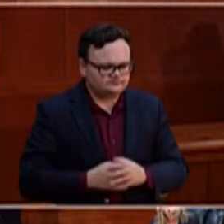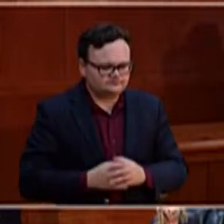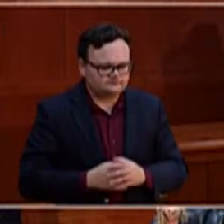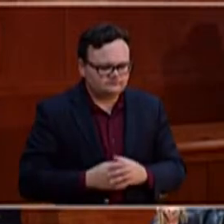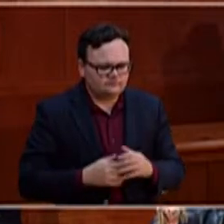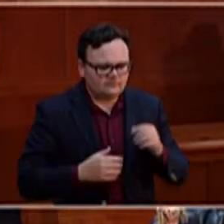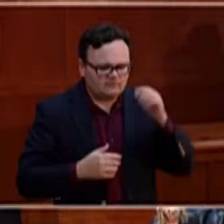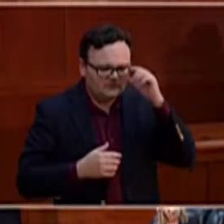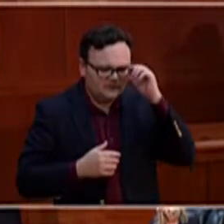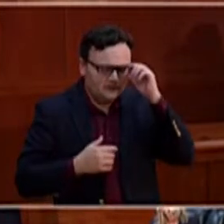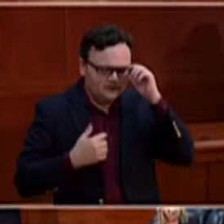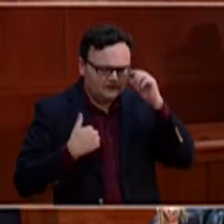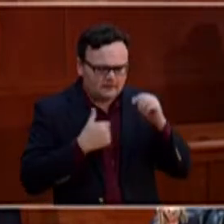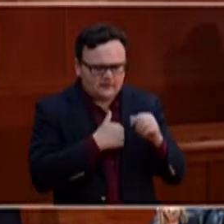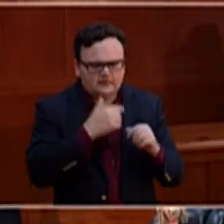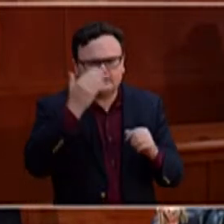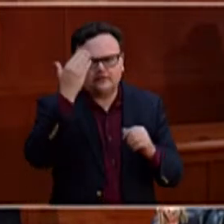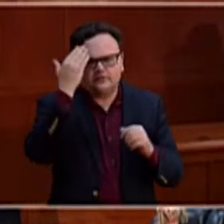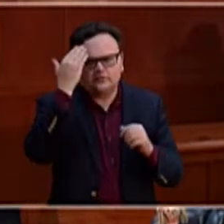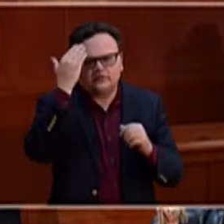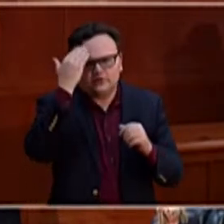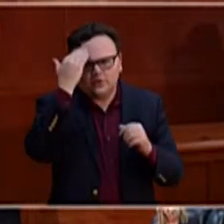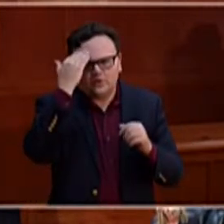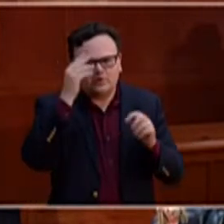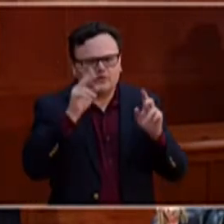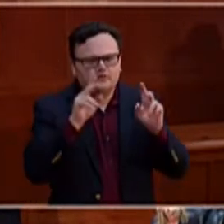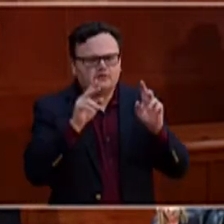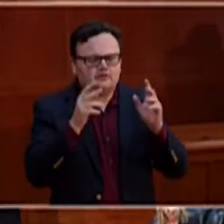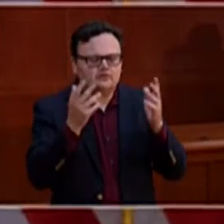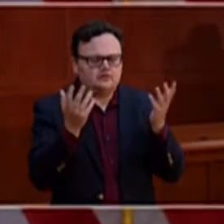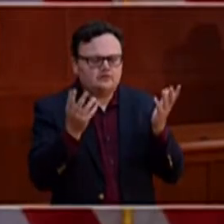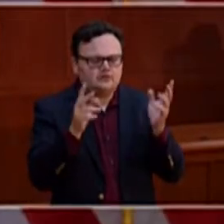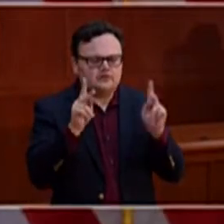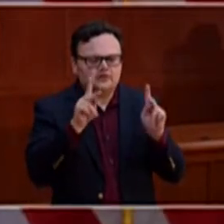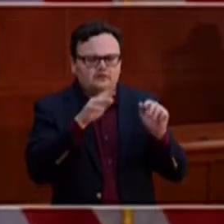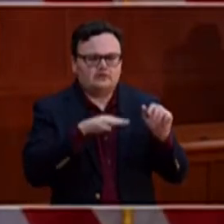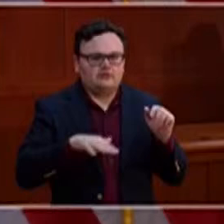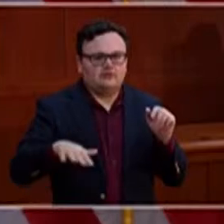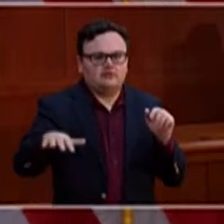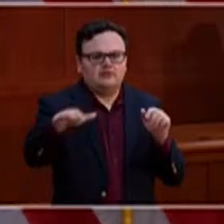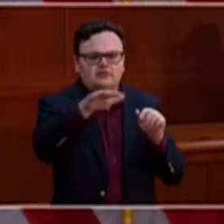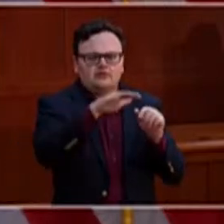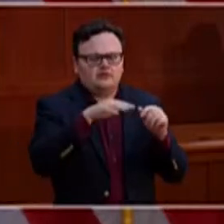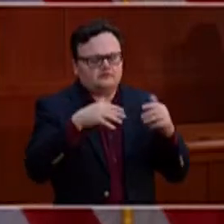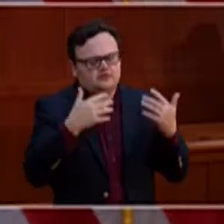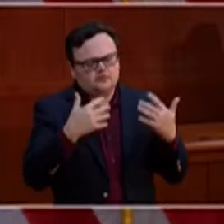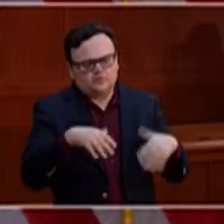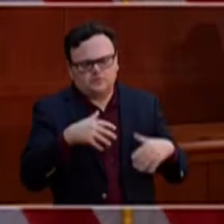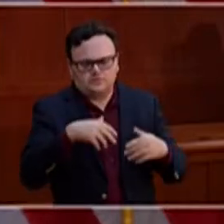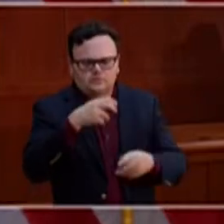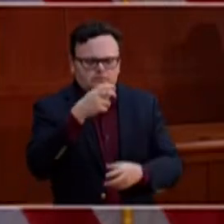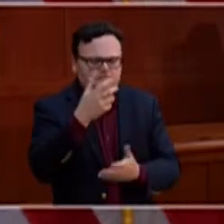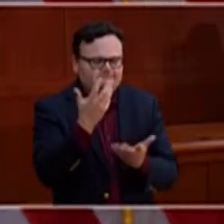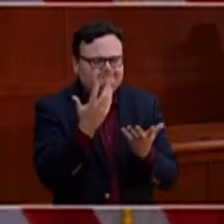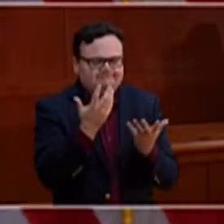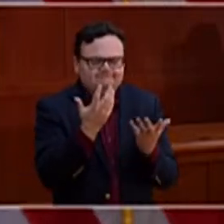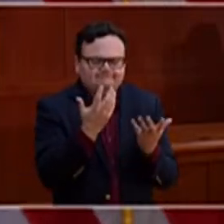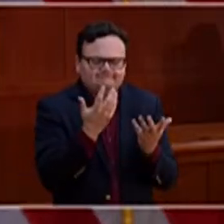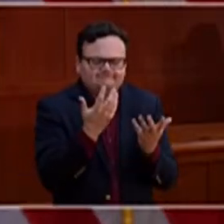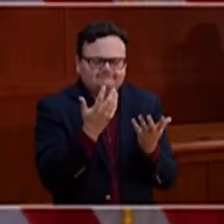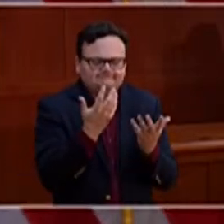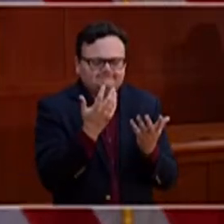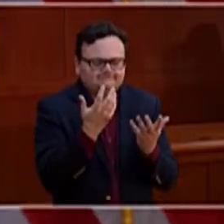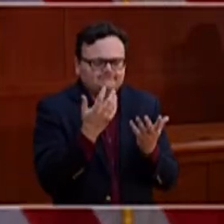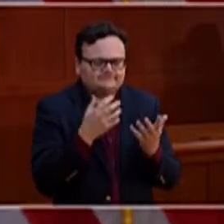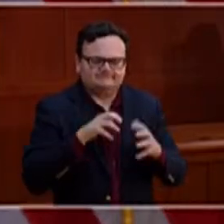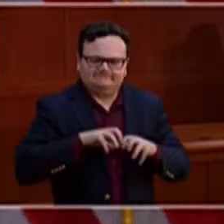cognizant of the mental anguish that happens when you have things like restricting visitations to long-term care facilities. And that was something that we